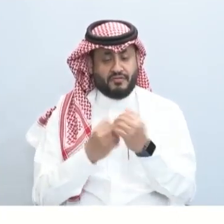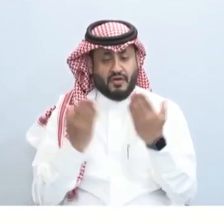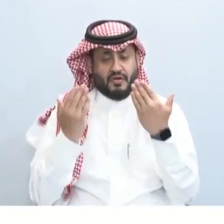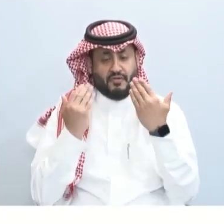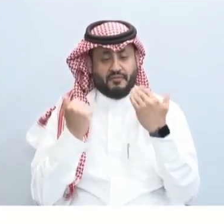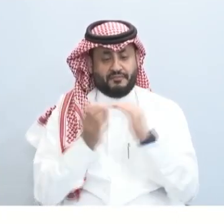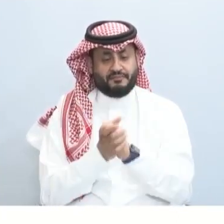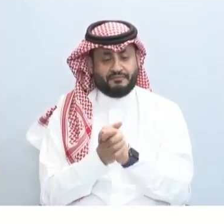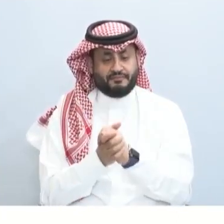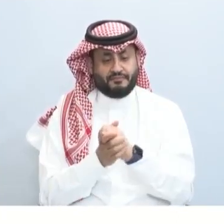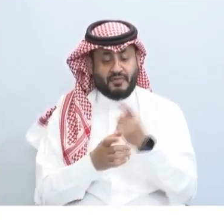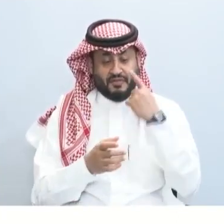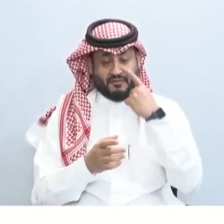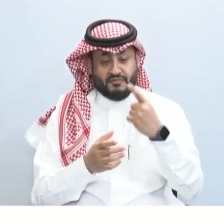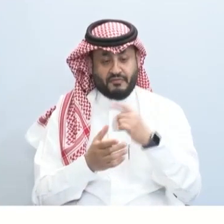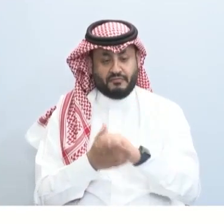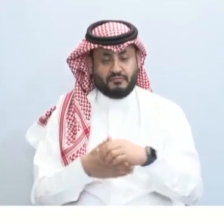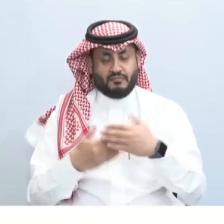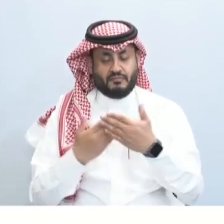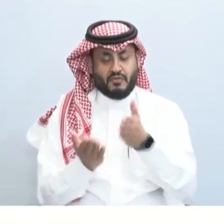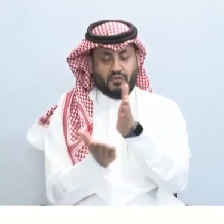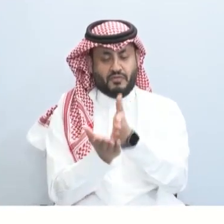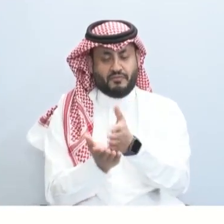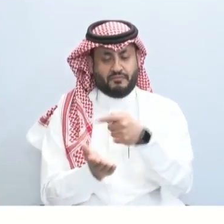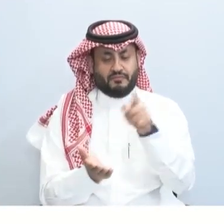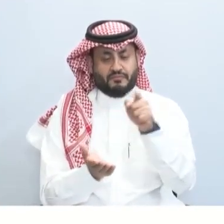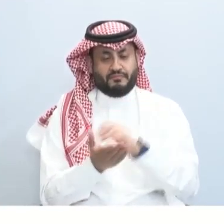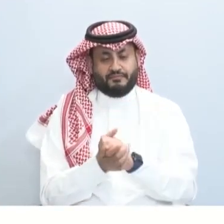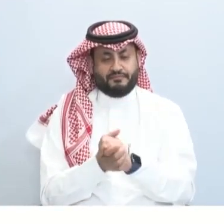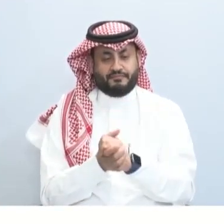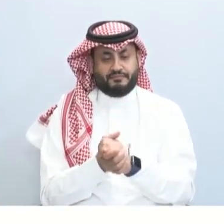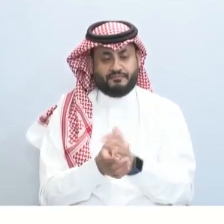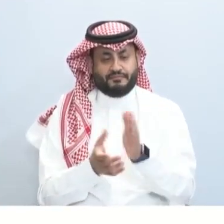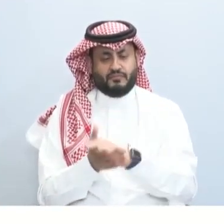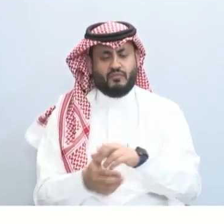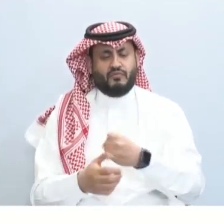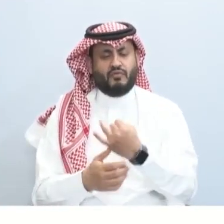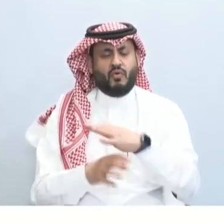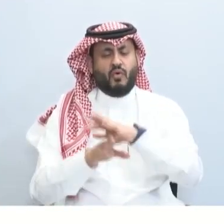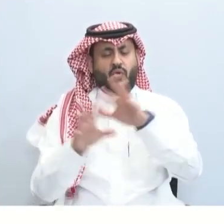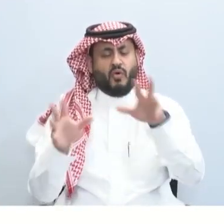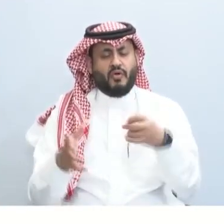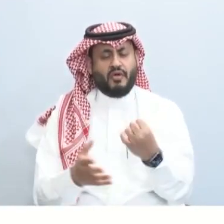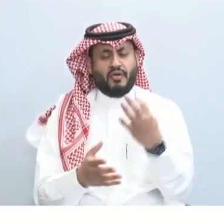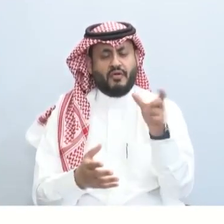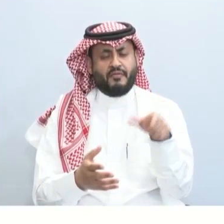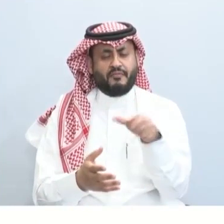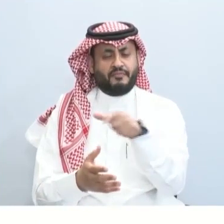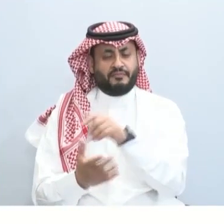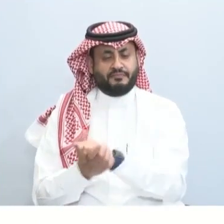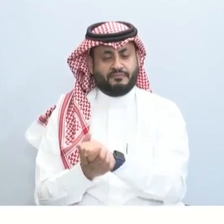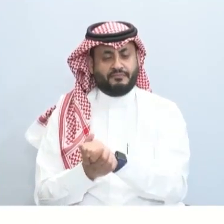education, the vision will come true. For all the